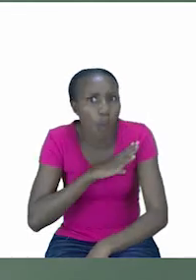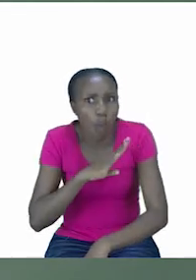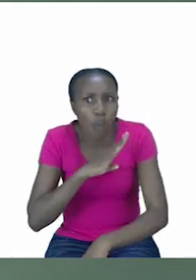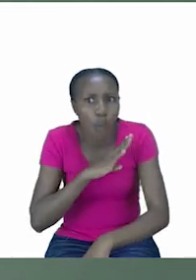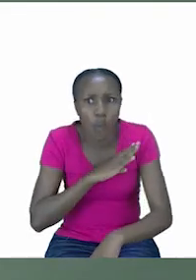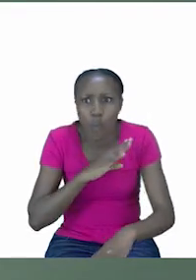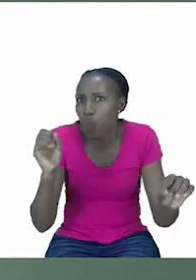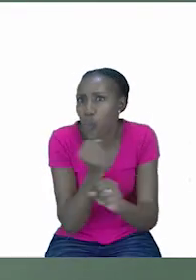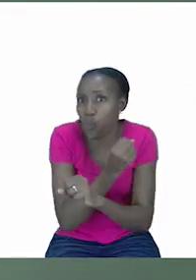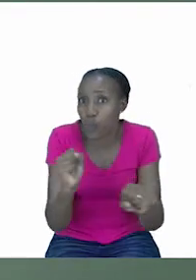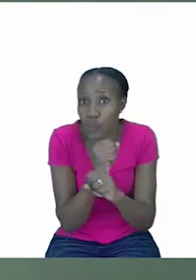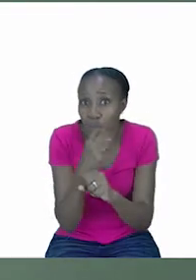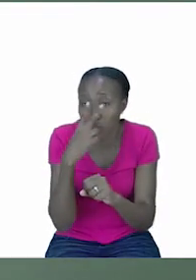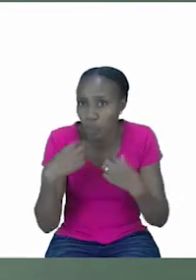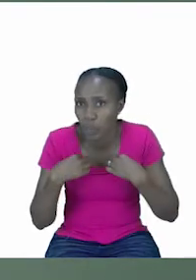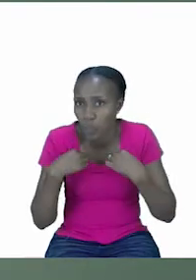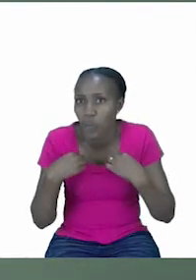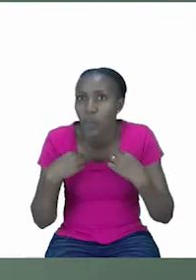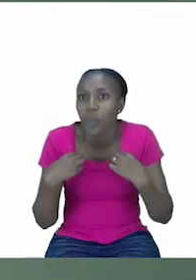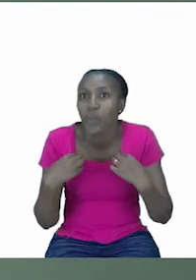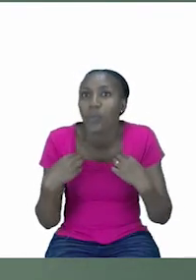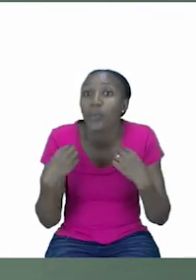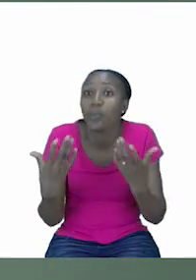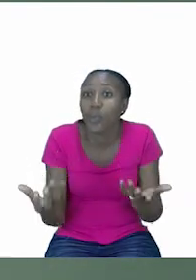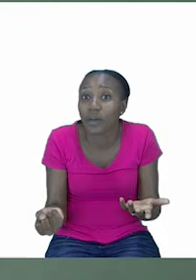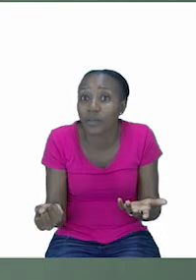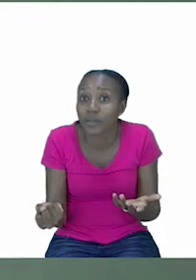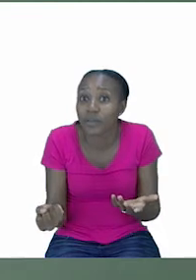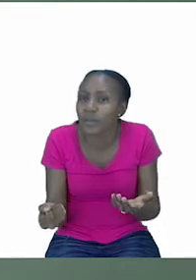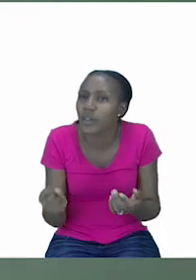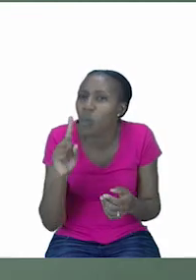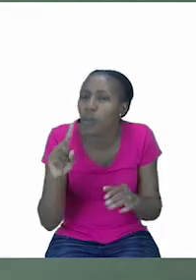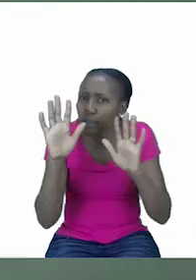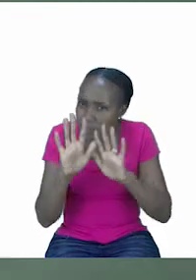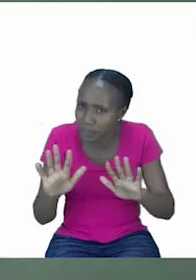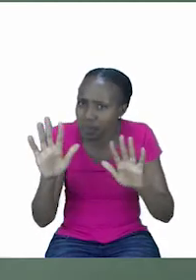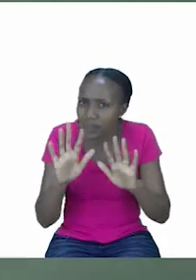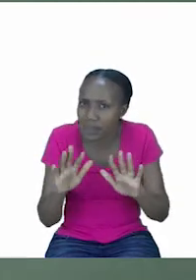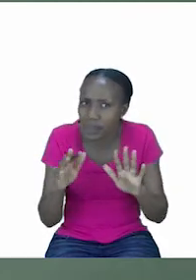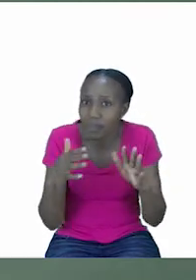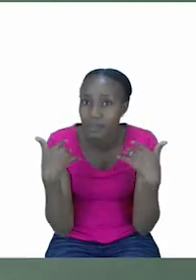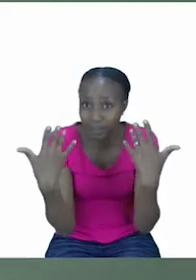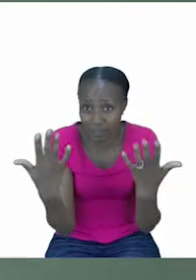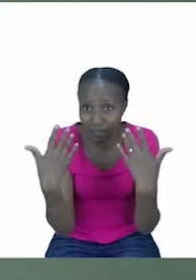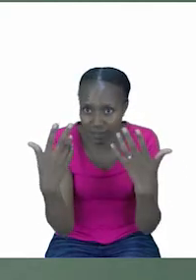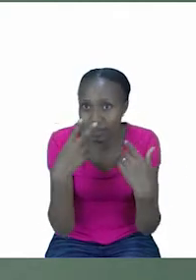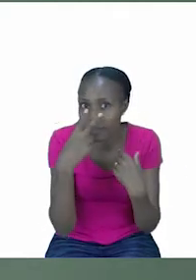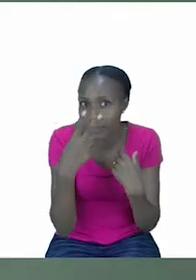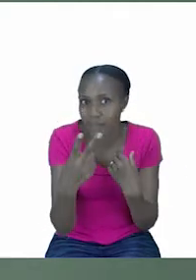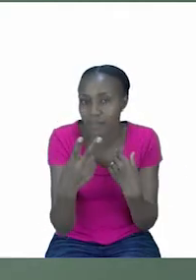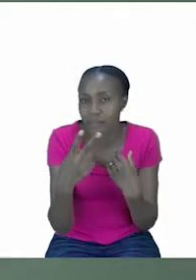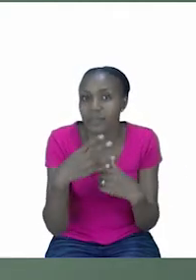doesn't work. So we are going to just take one color and color his hand